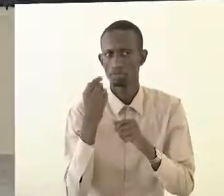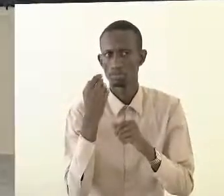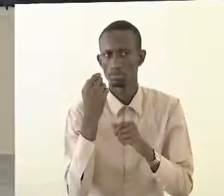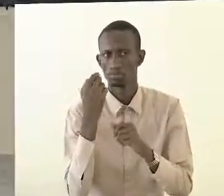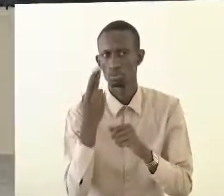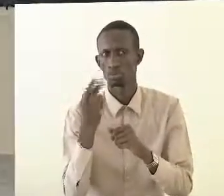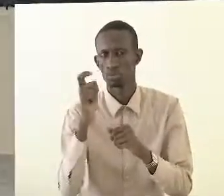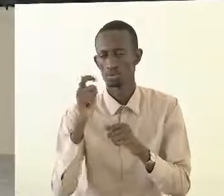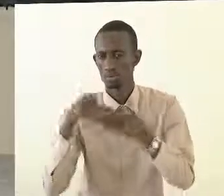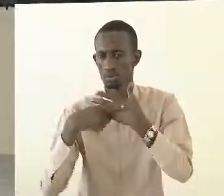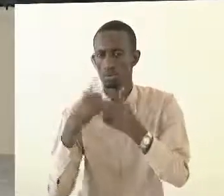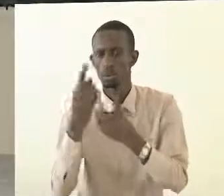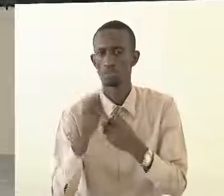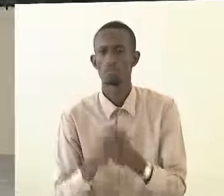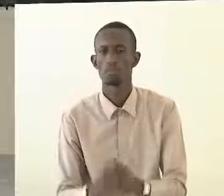1